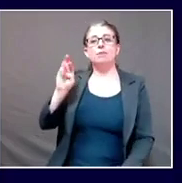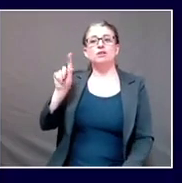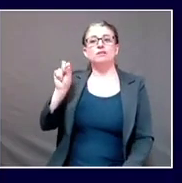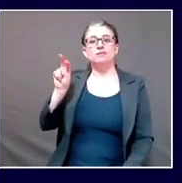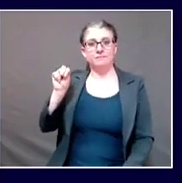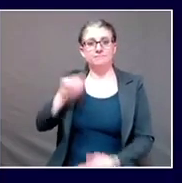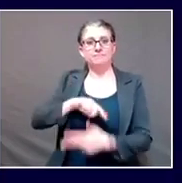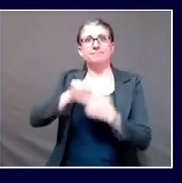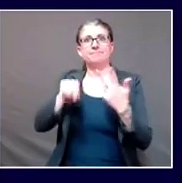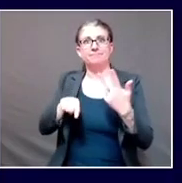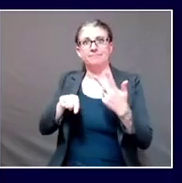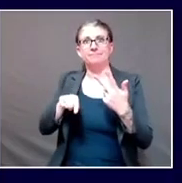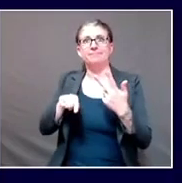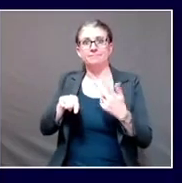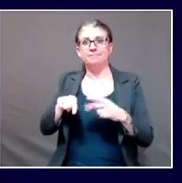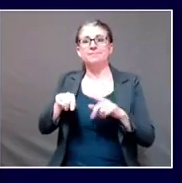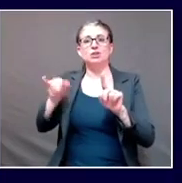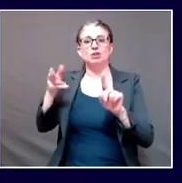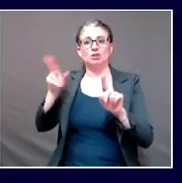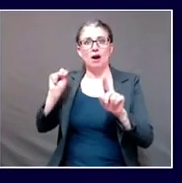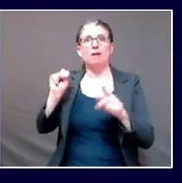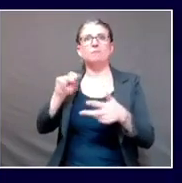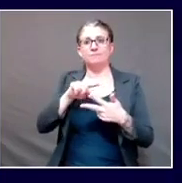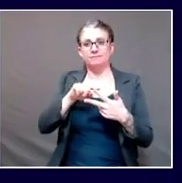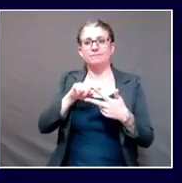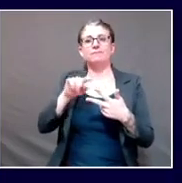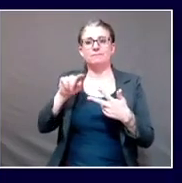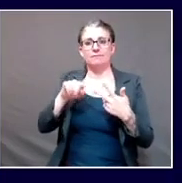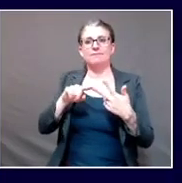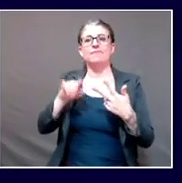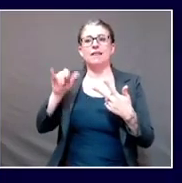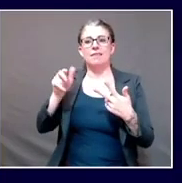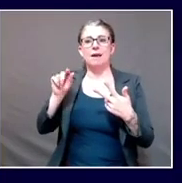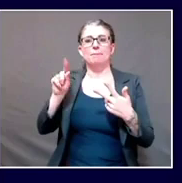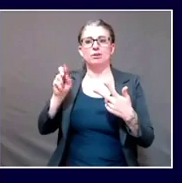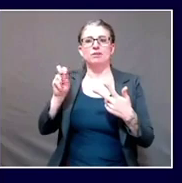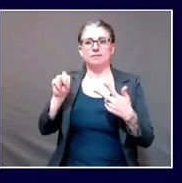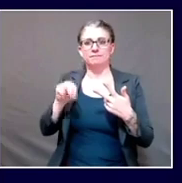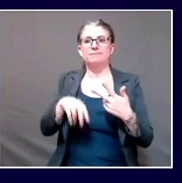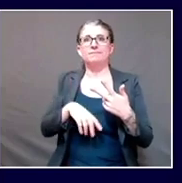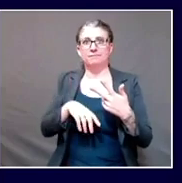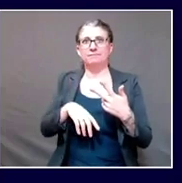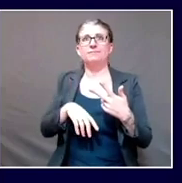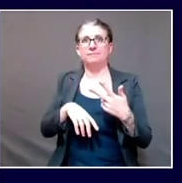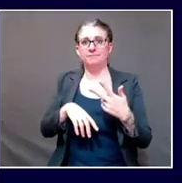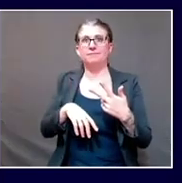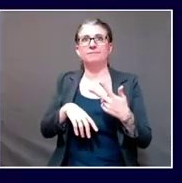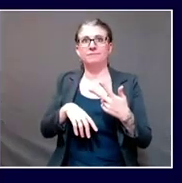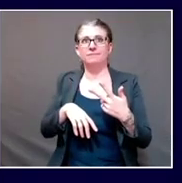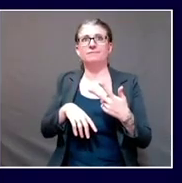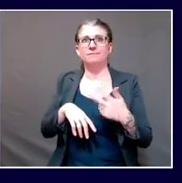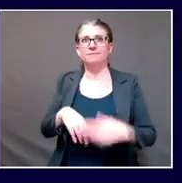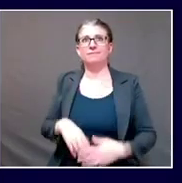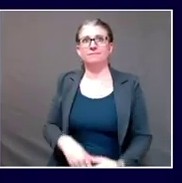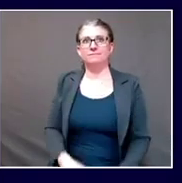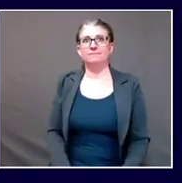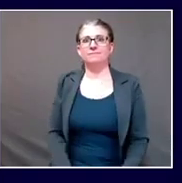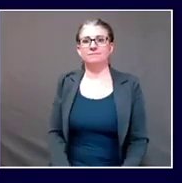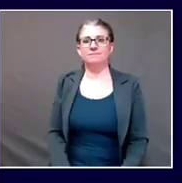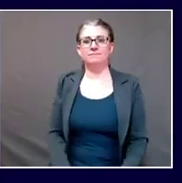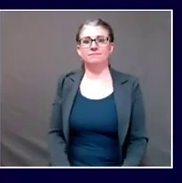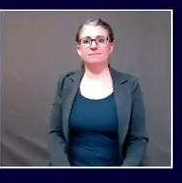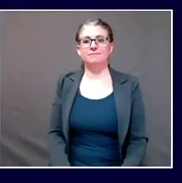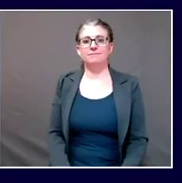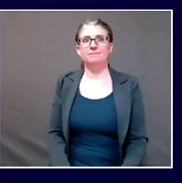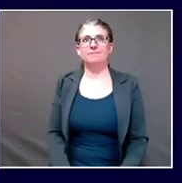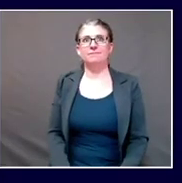Lambrou from Maine's Department of Health and Human Services. We're pleased to be able to join everyone this afternoon to provide an update on where